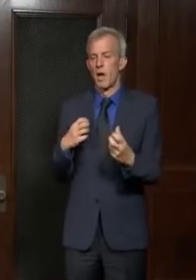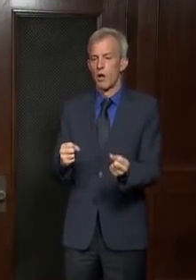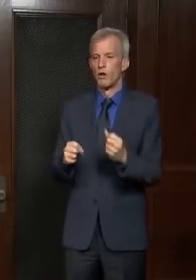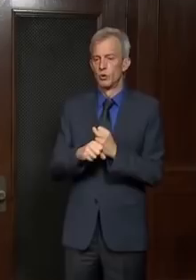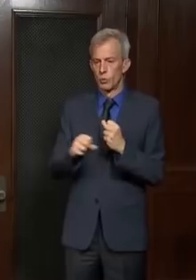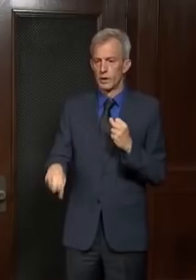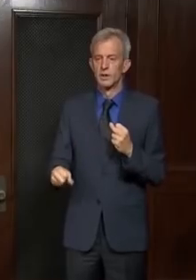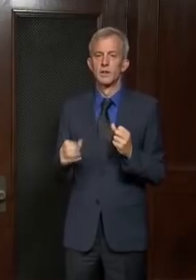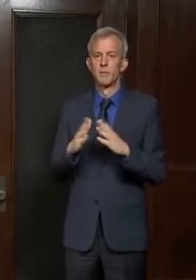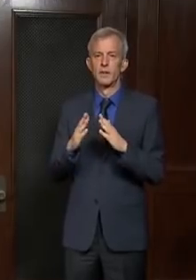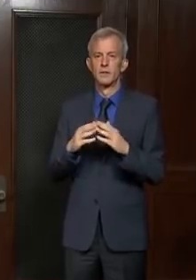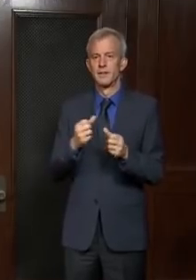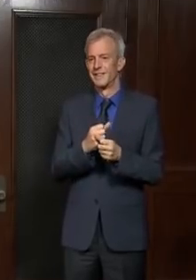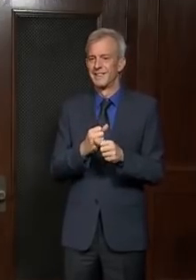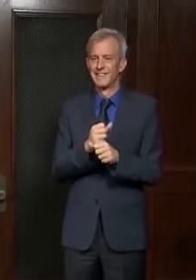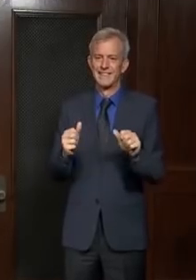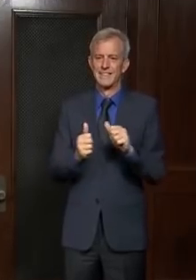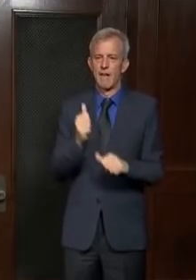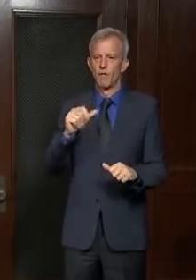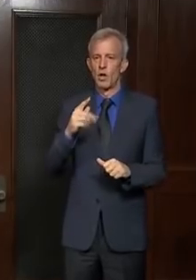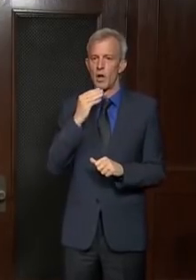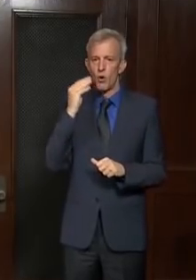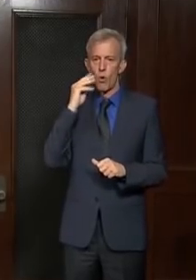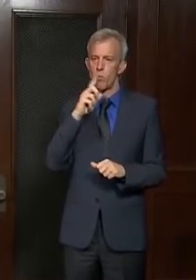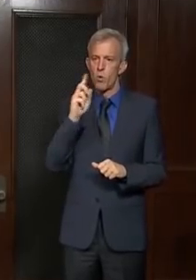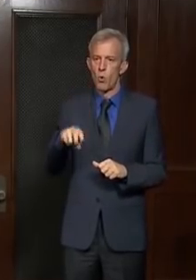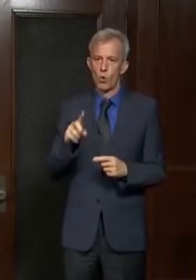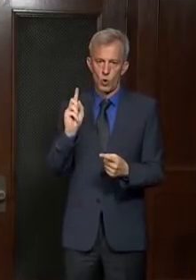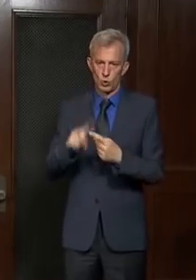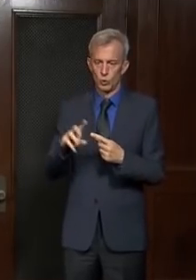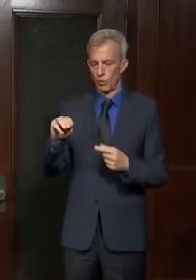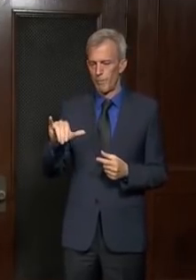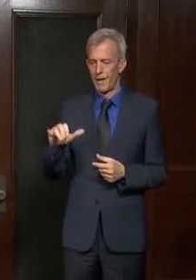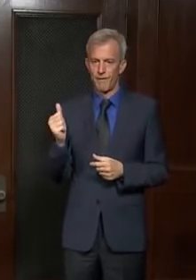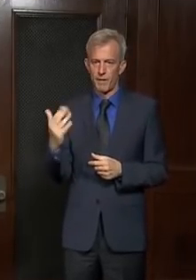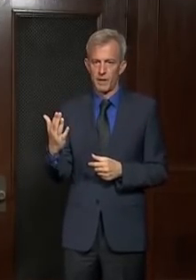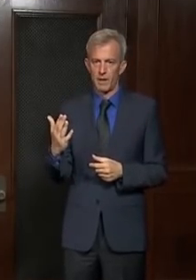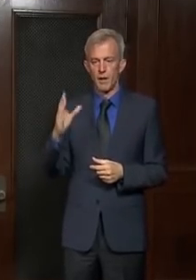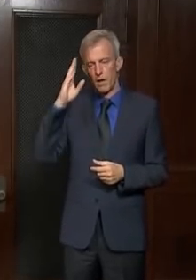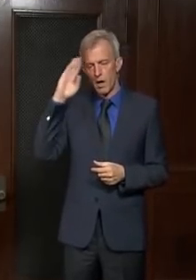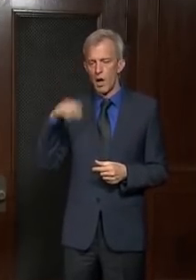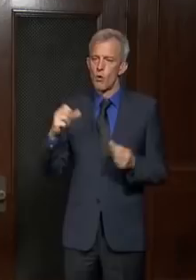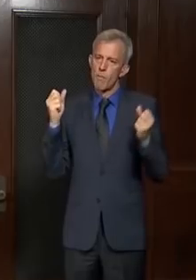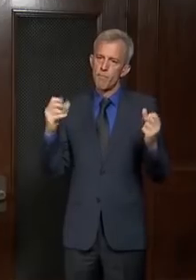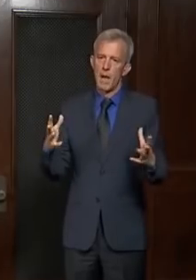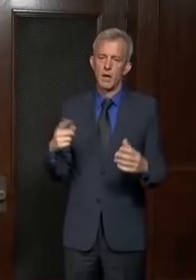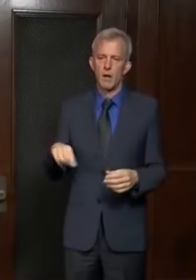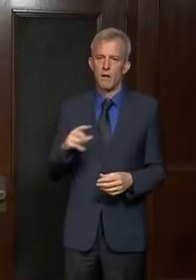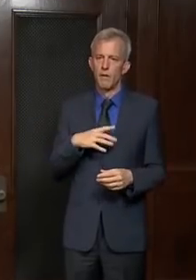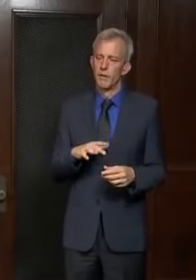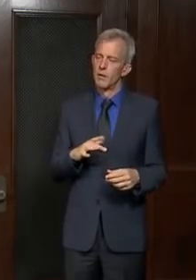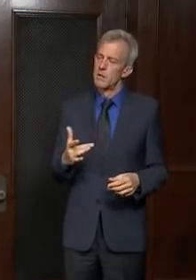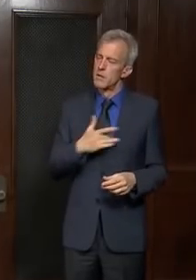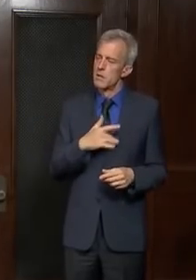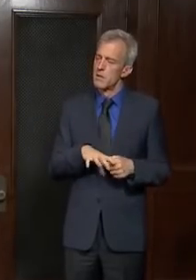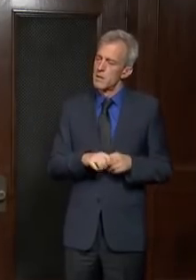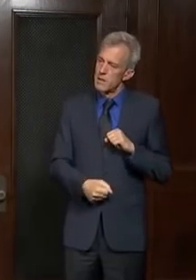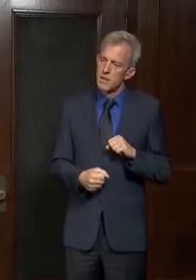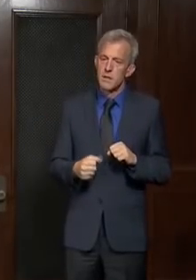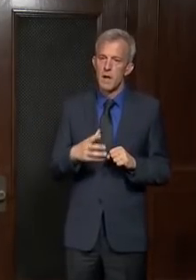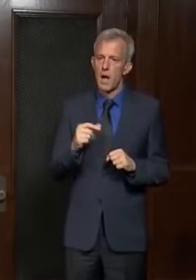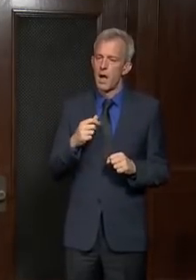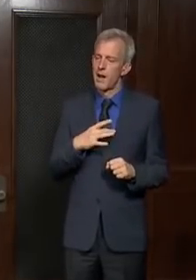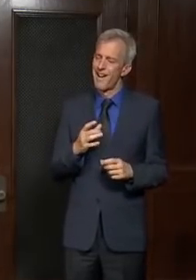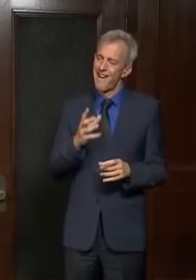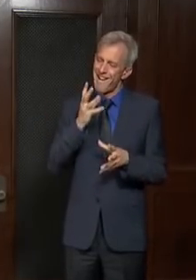extend the city's Safer at Home order through May 15th. I know it was heartbreaking for a lot of you to hear, and it was heartbreaking for me to